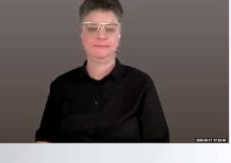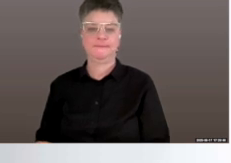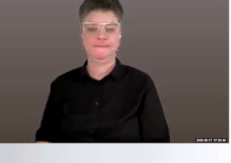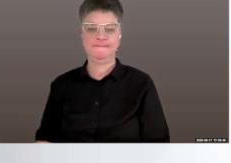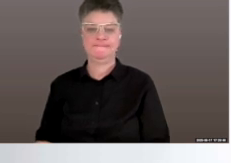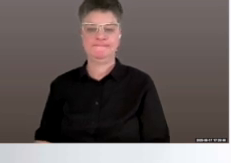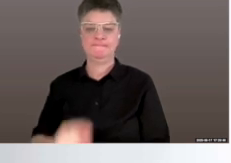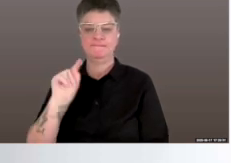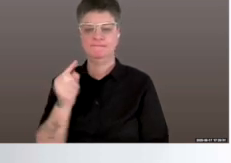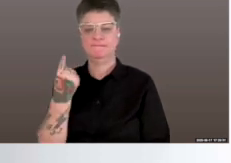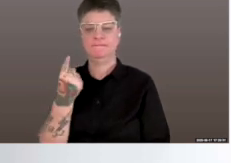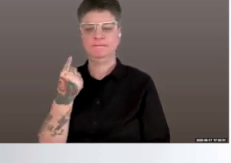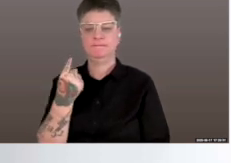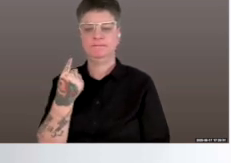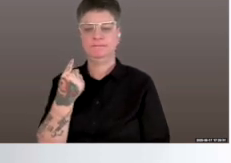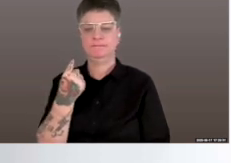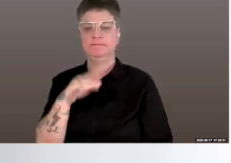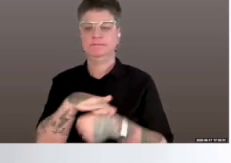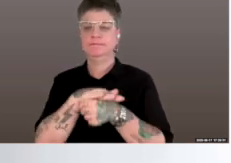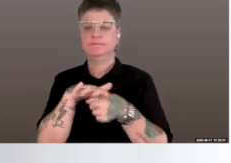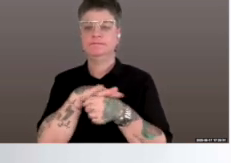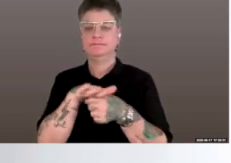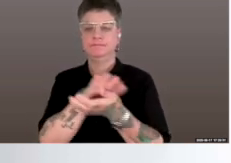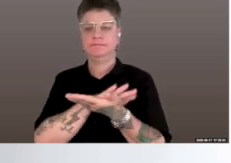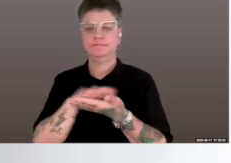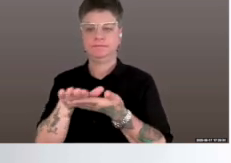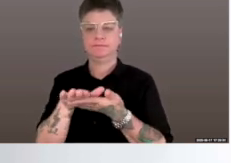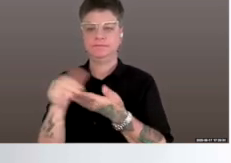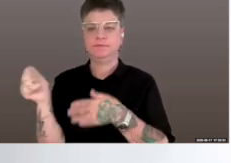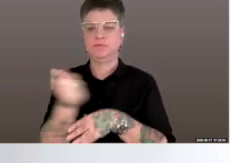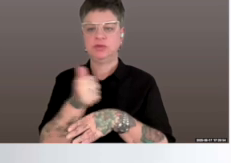Mobility Hubs at Affordable Housing Pilot Project,